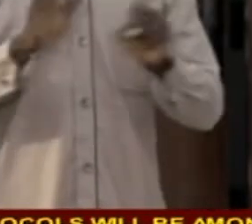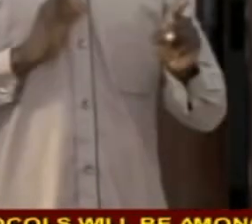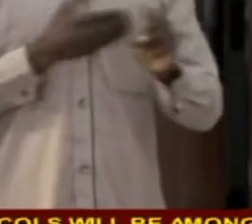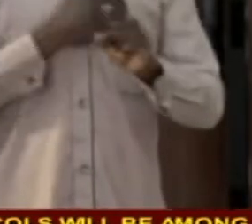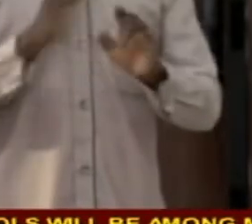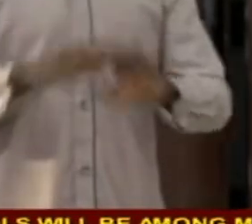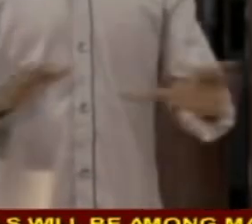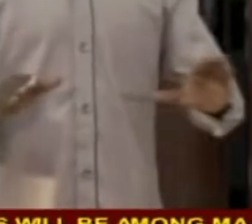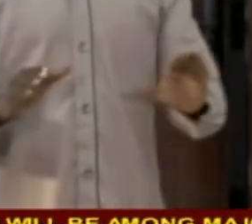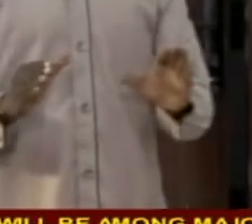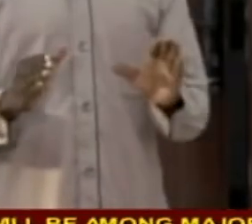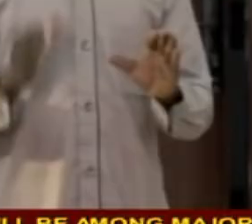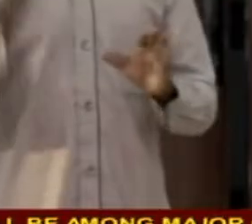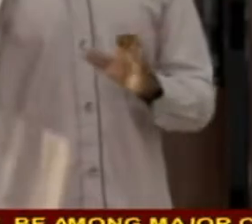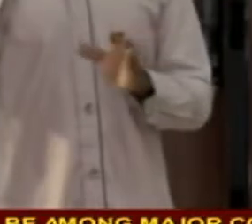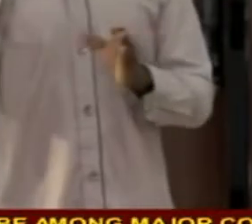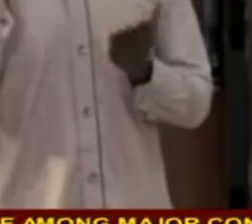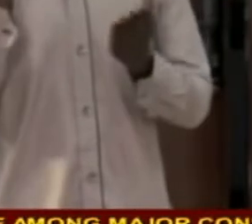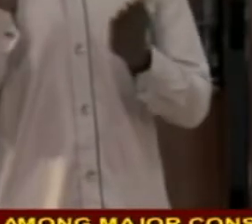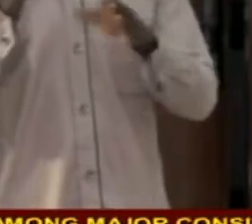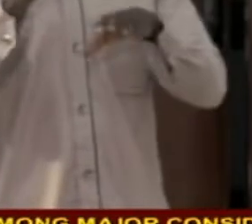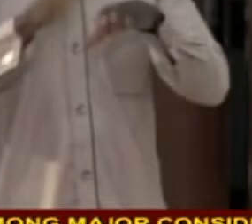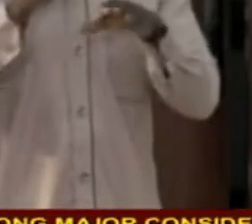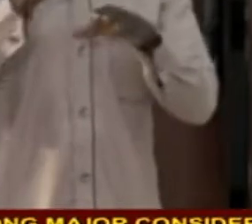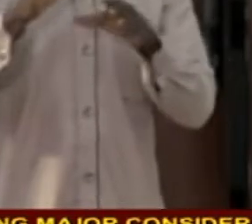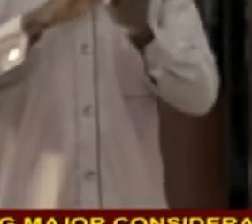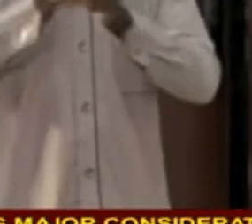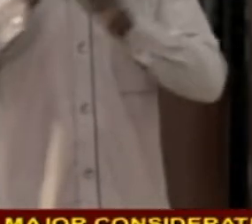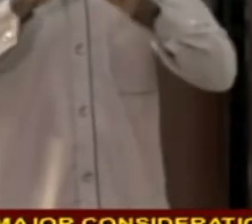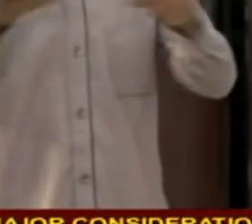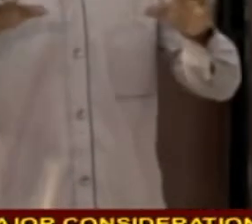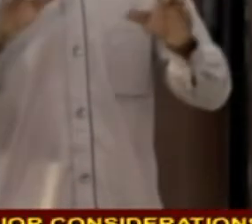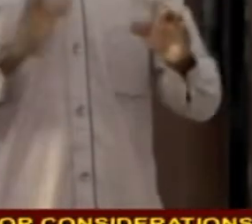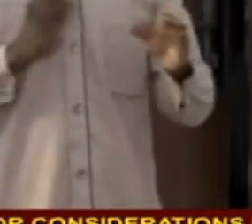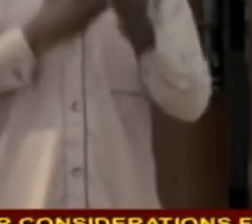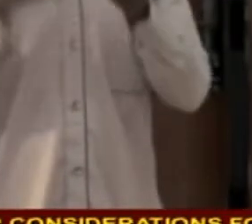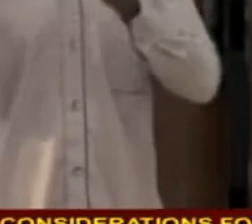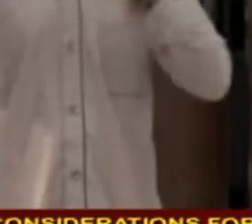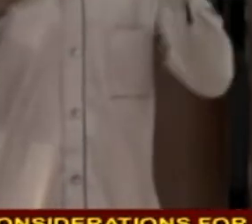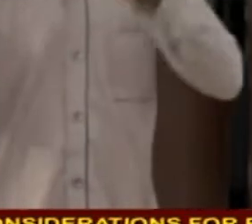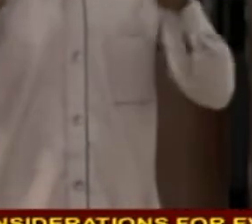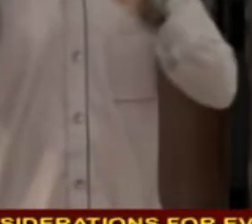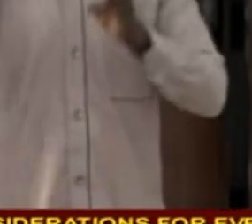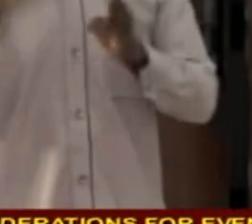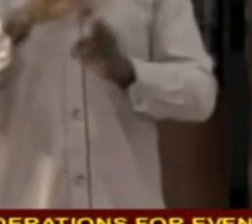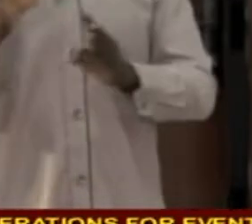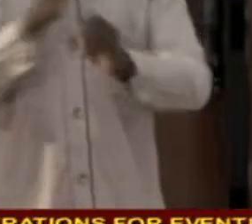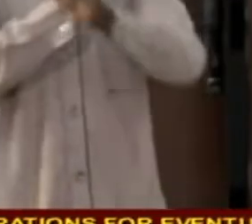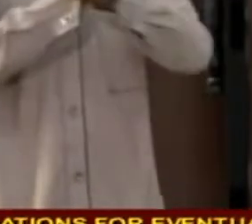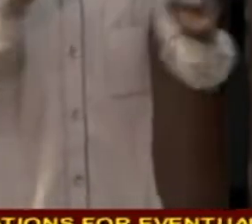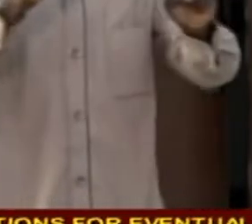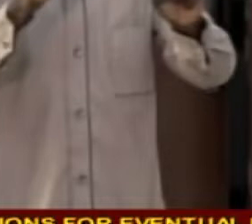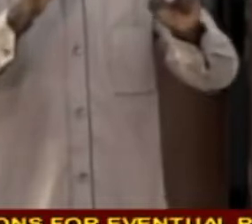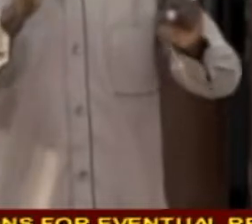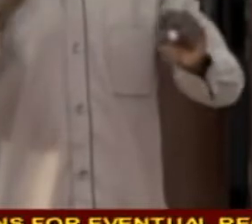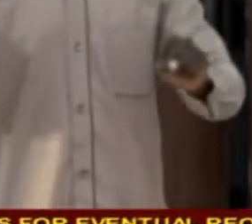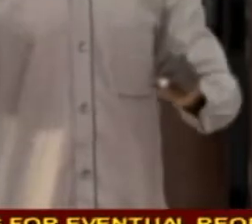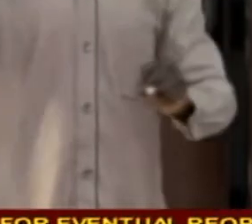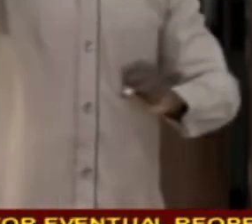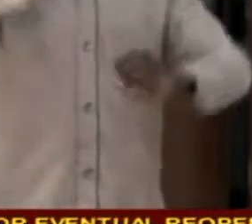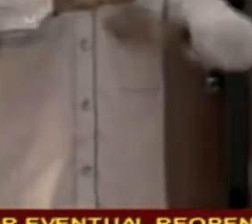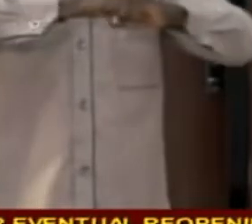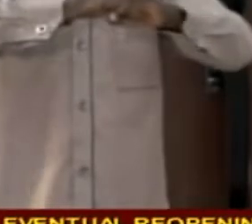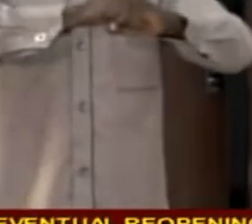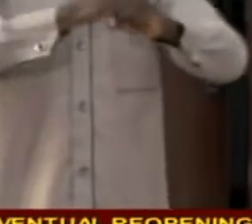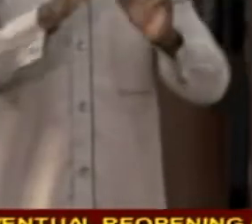impact of COVID-19, our concern for a safe and secured future must remain